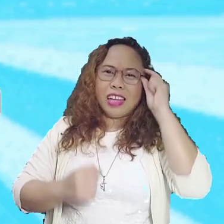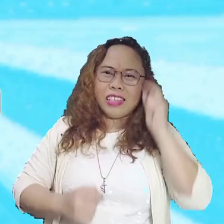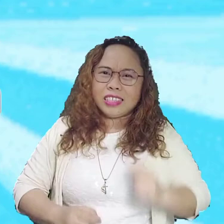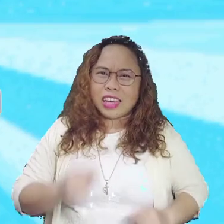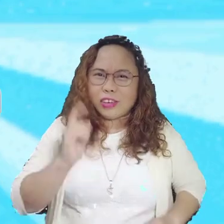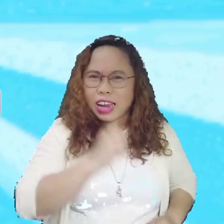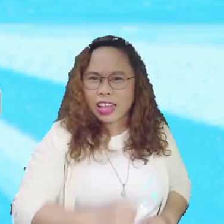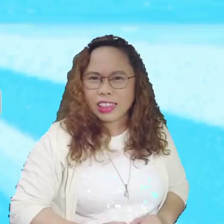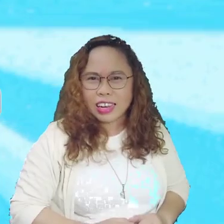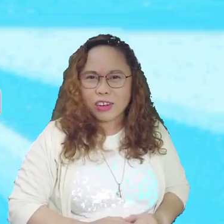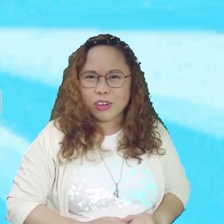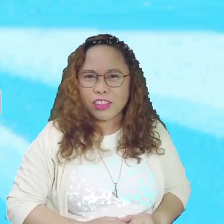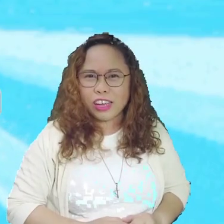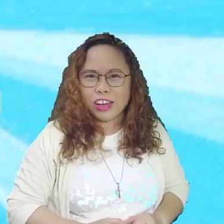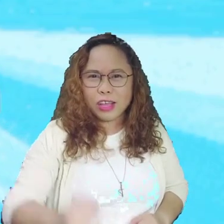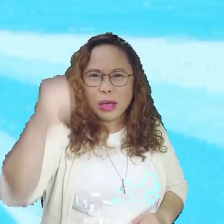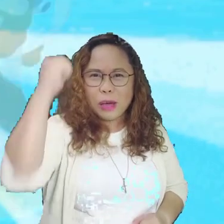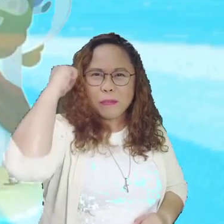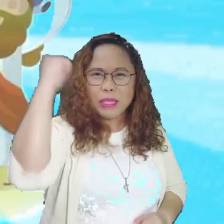kayaking